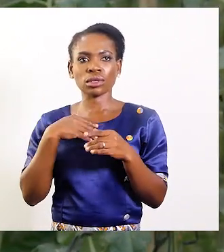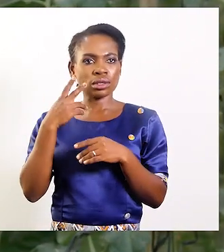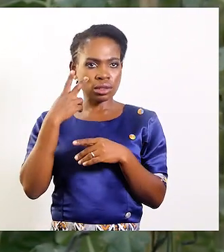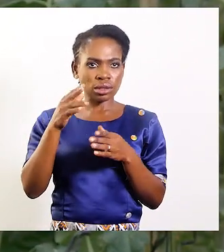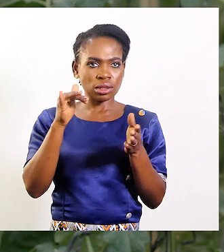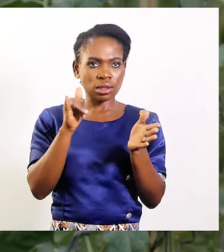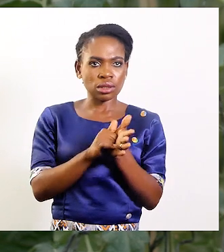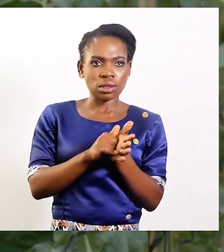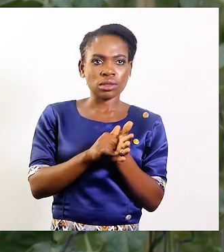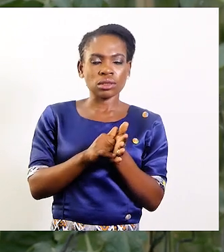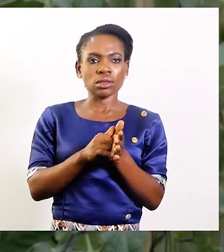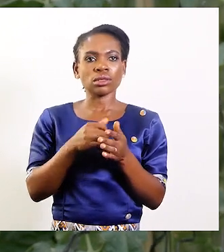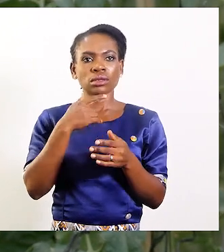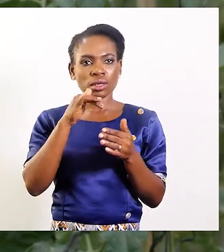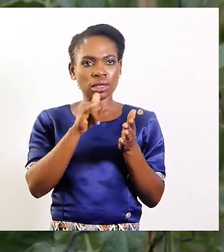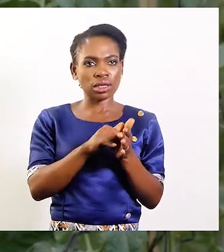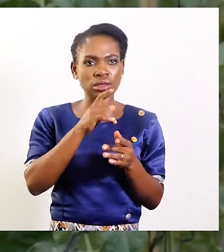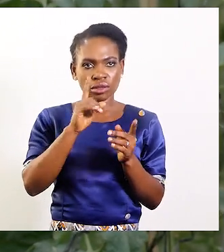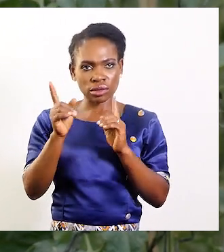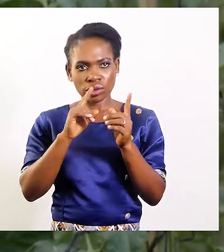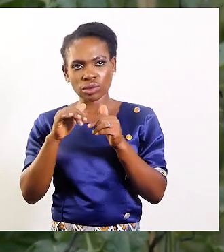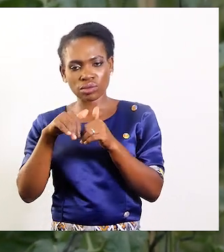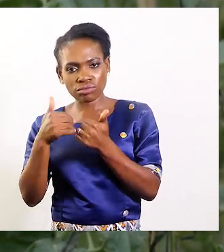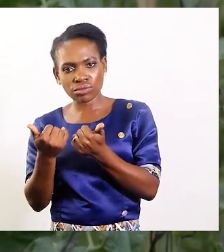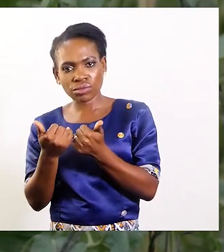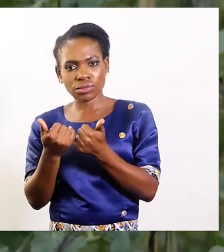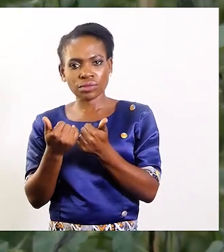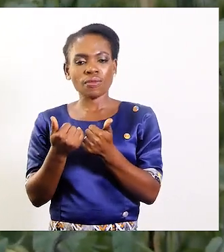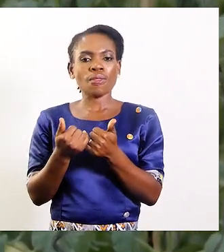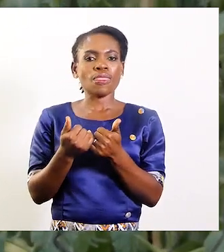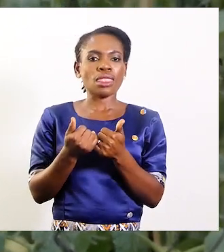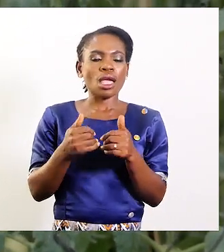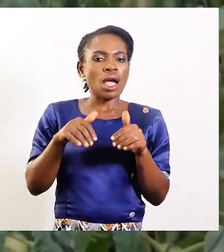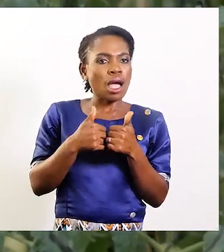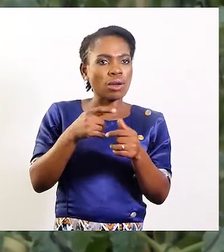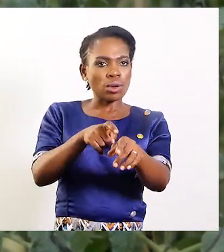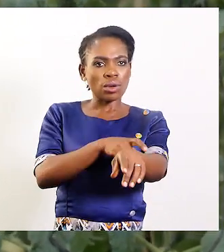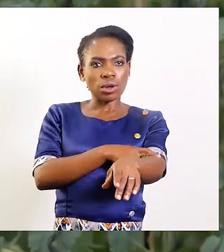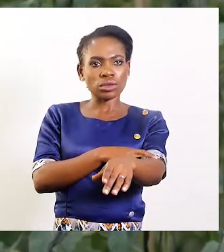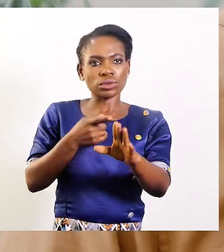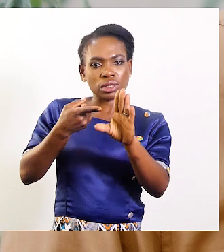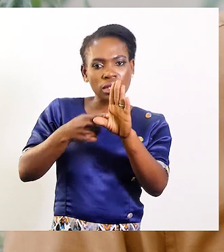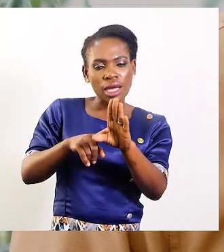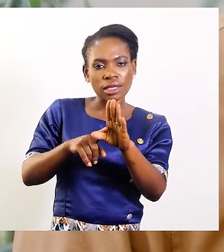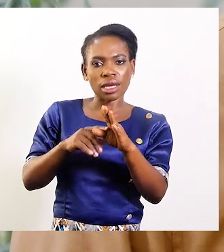huge greenhouse, I noticed that there were several others on the compound. How long does it take to set up the